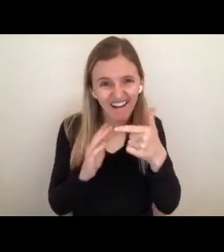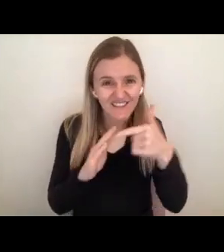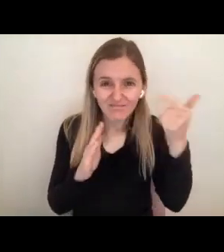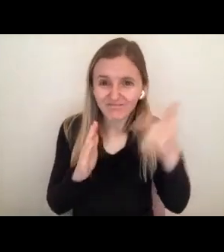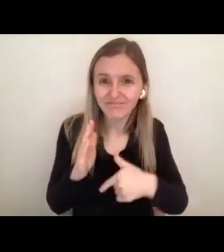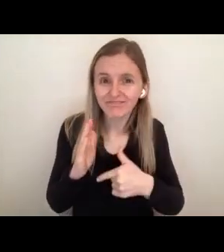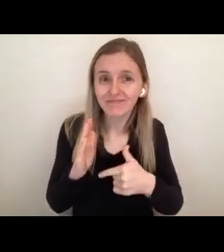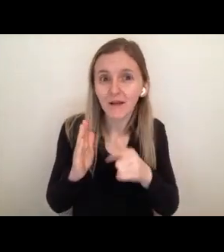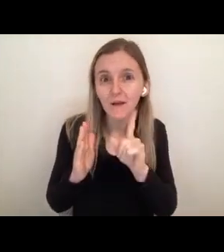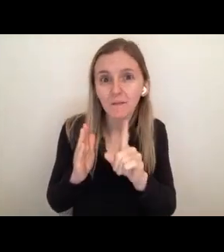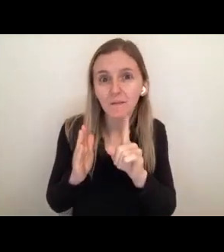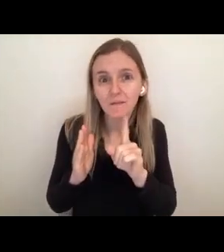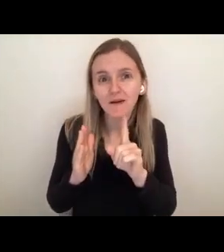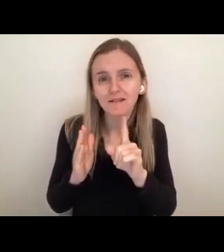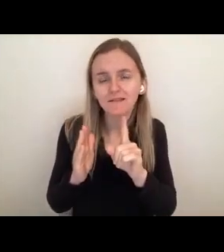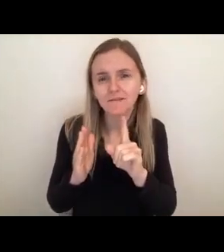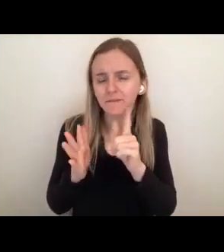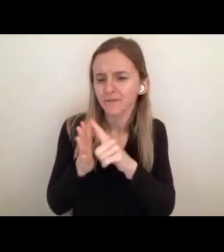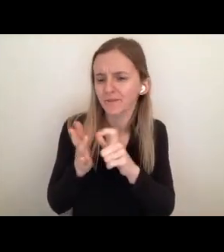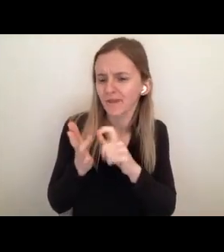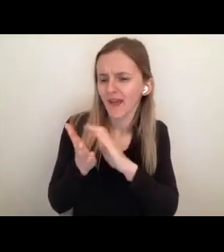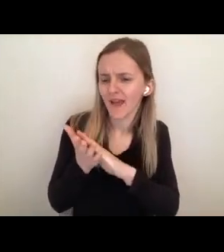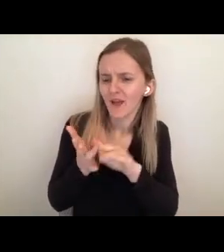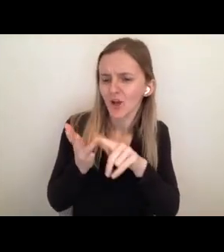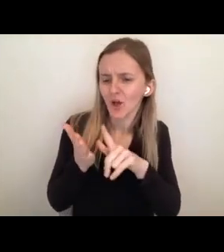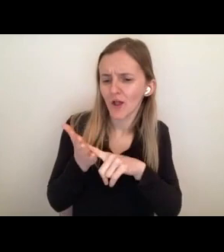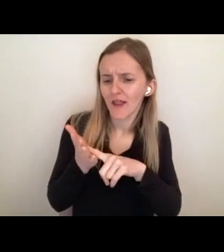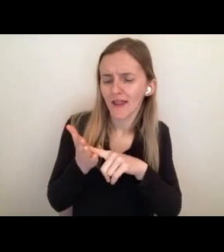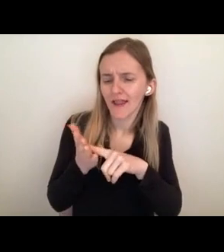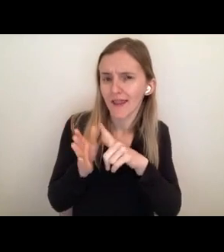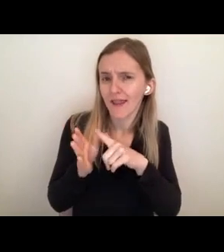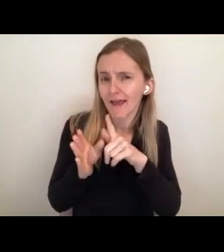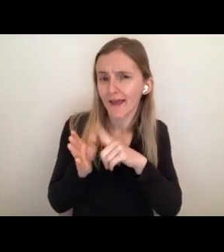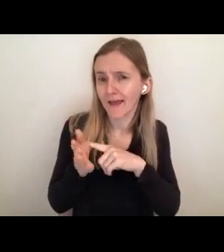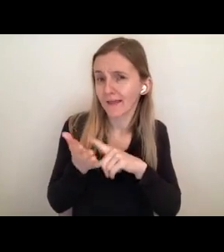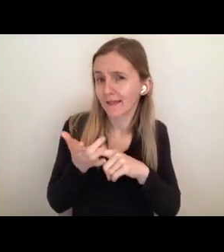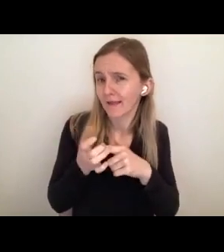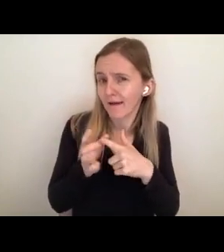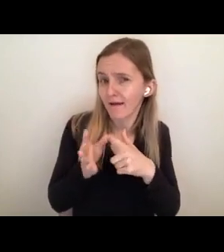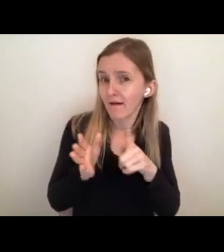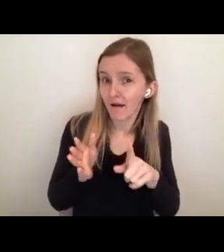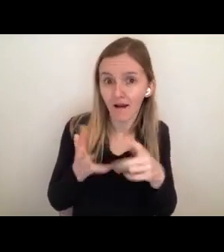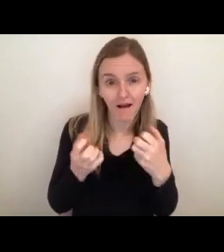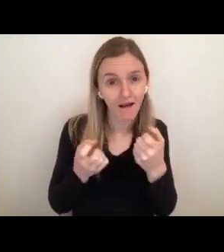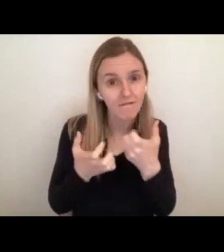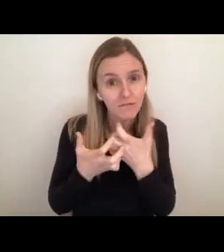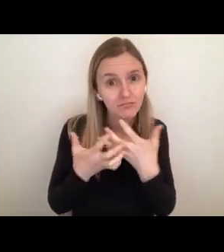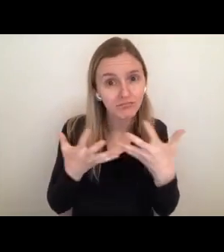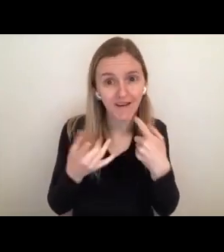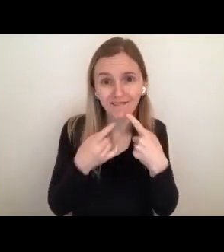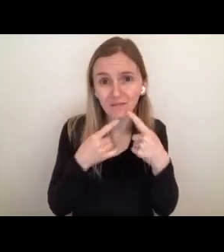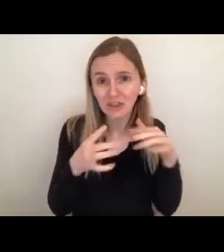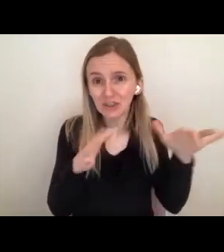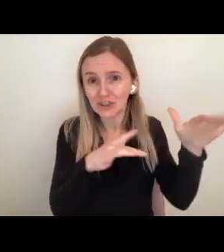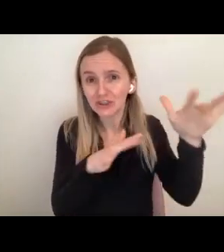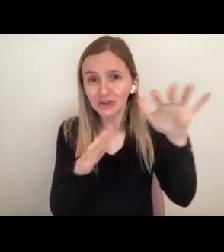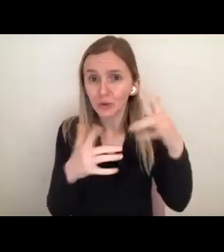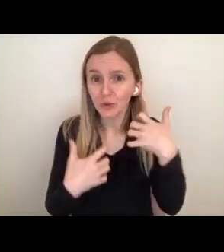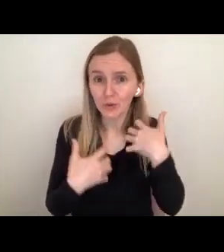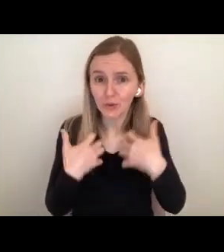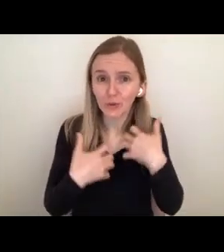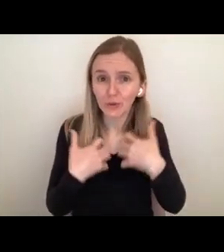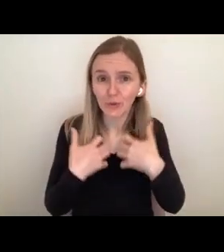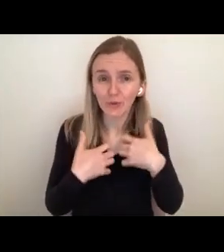on echolalia. There's so much exciting stuff around that, so I would really encourage you to have a look at that, and have a